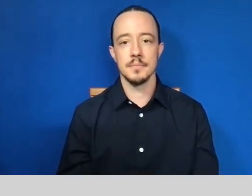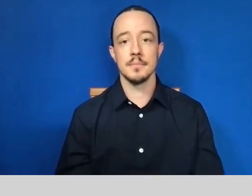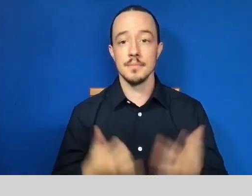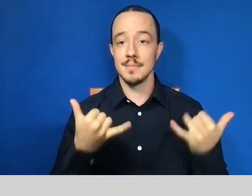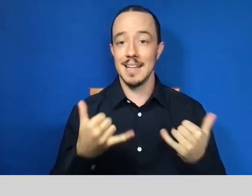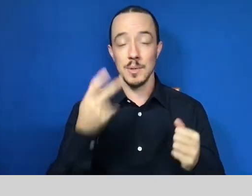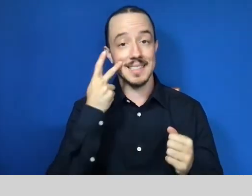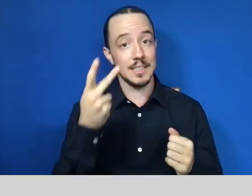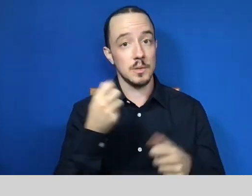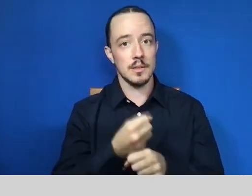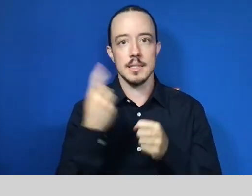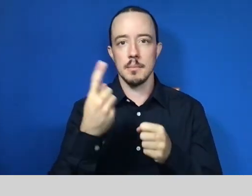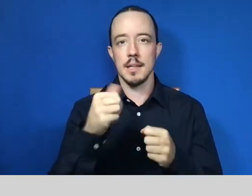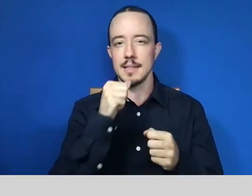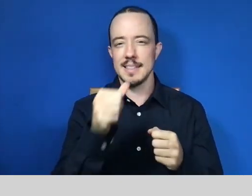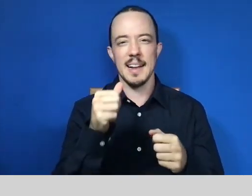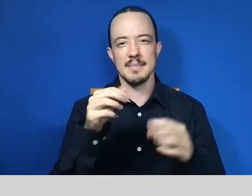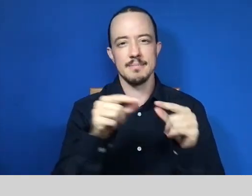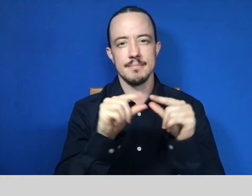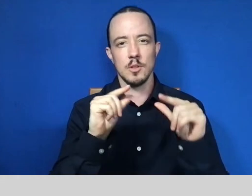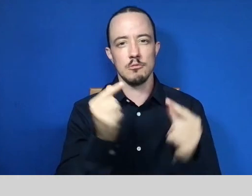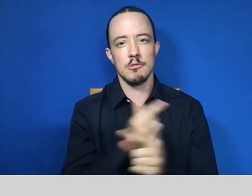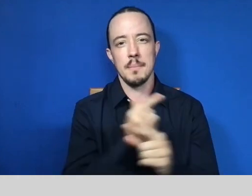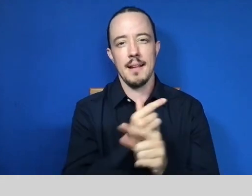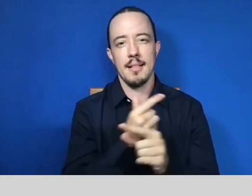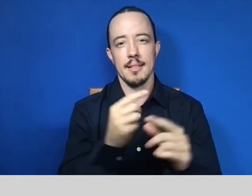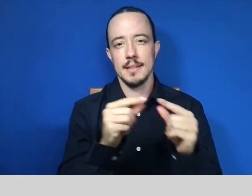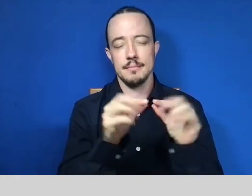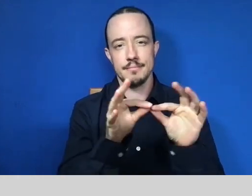we created something that is not syntactically correct